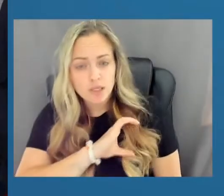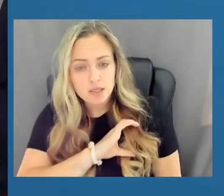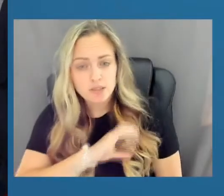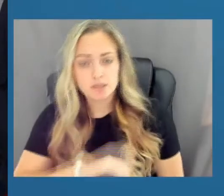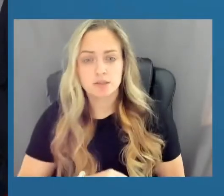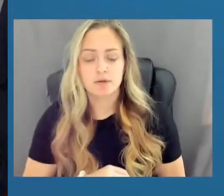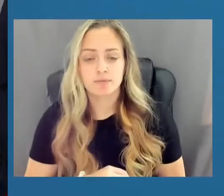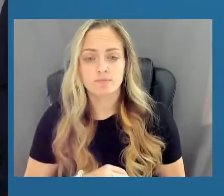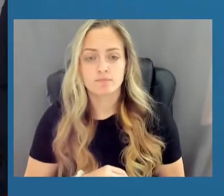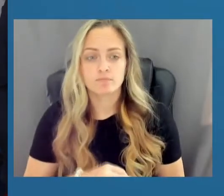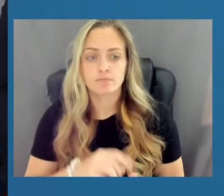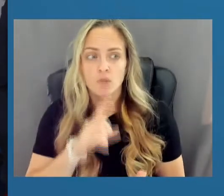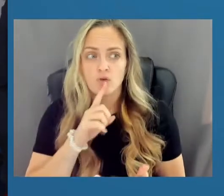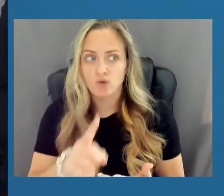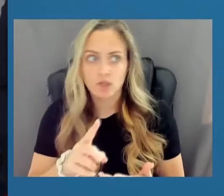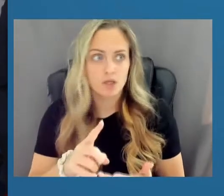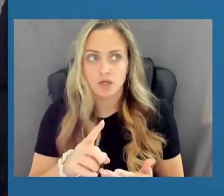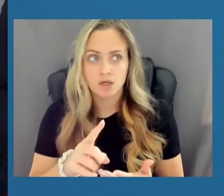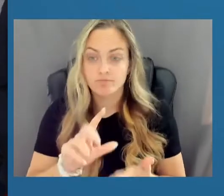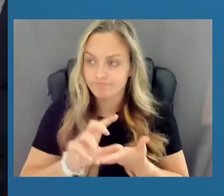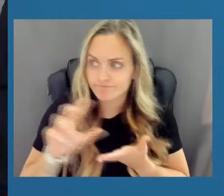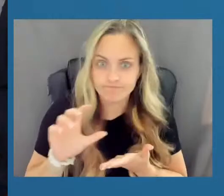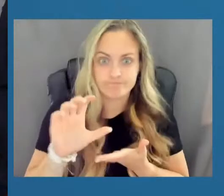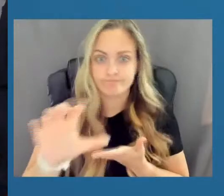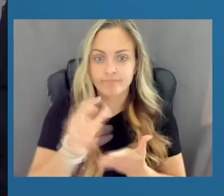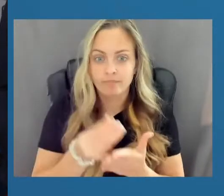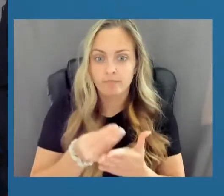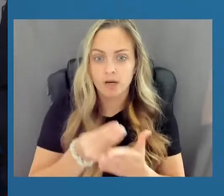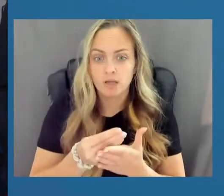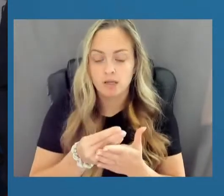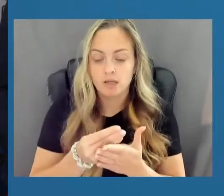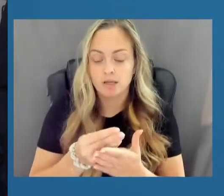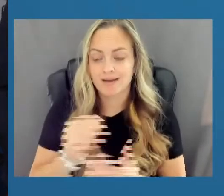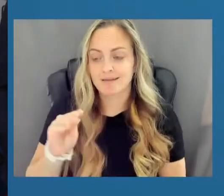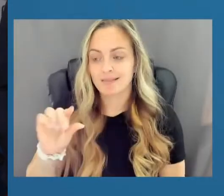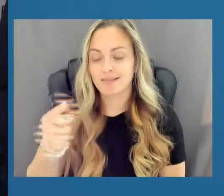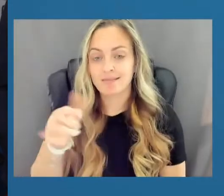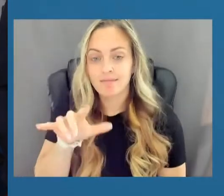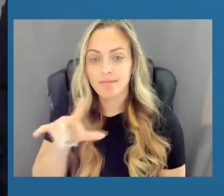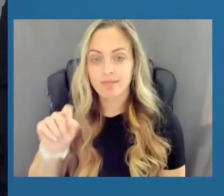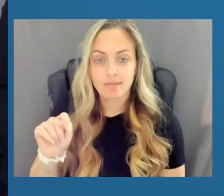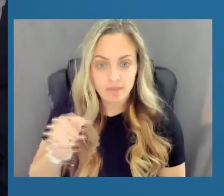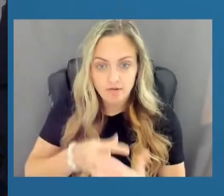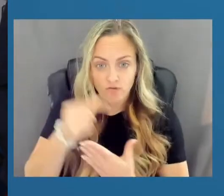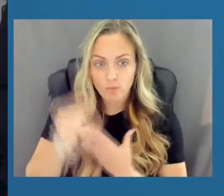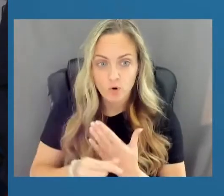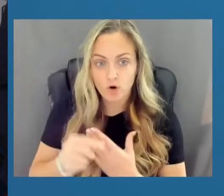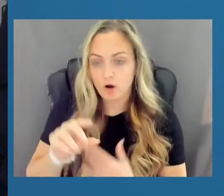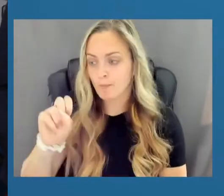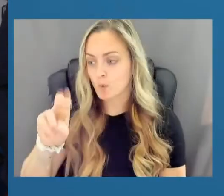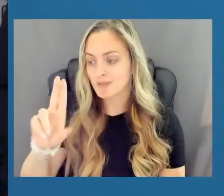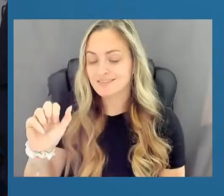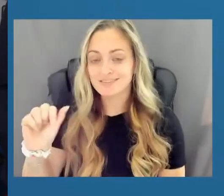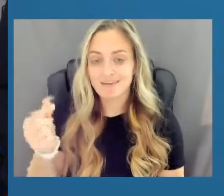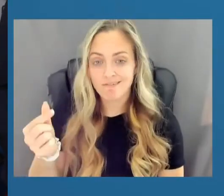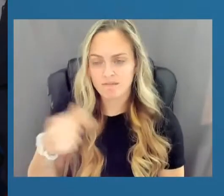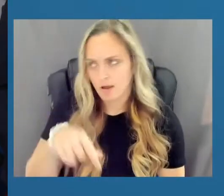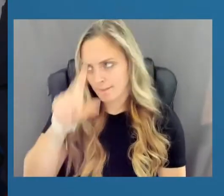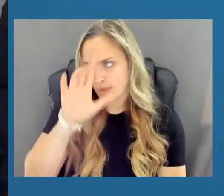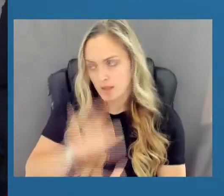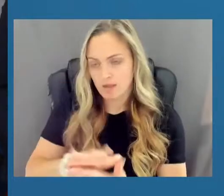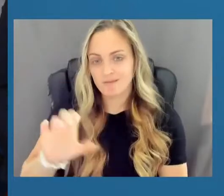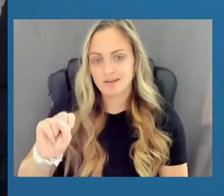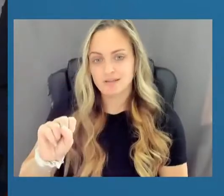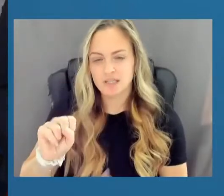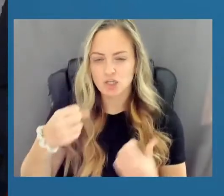made unprecedented investments in the GIVE program, the gun-involved violence elimination, the SNUG, something I believe in, the street